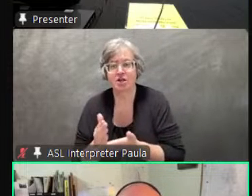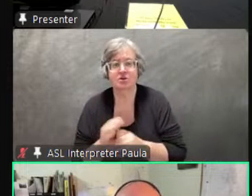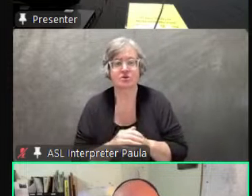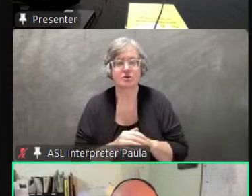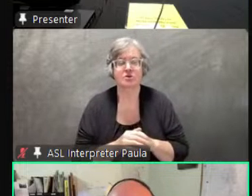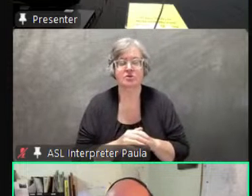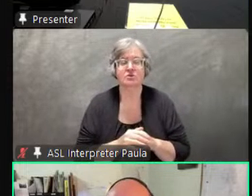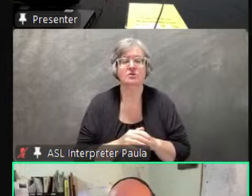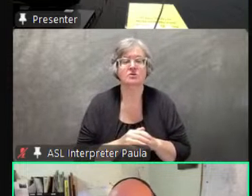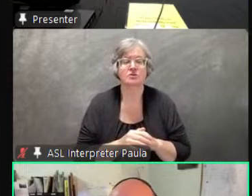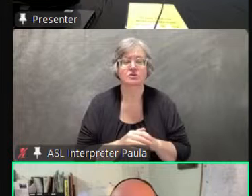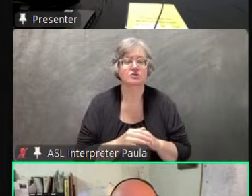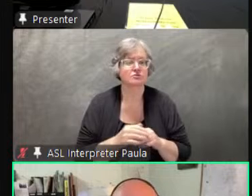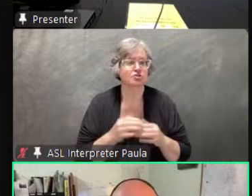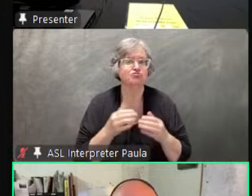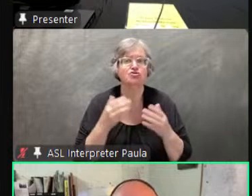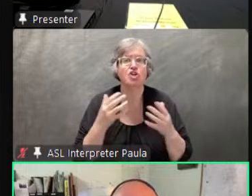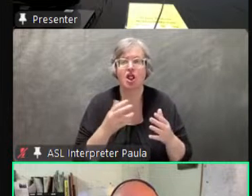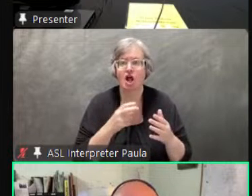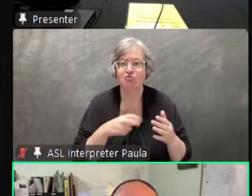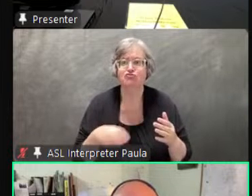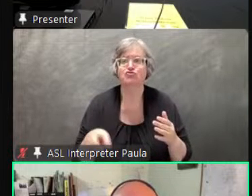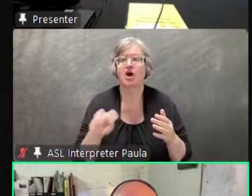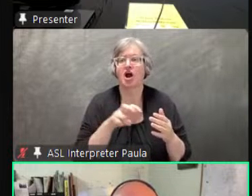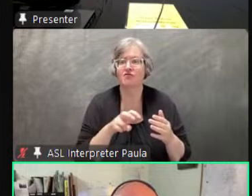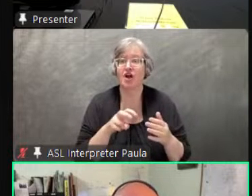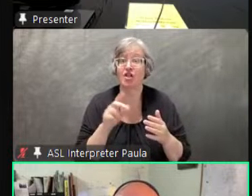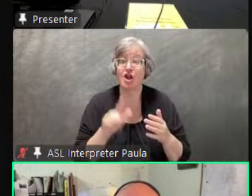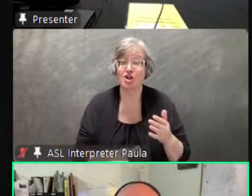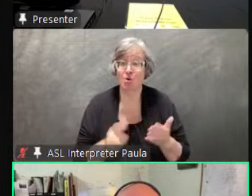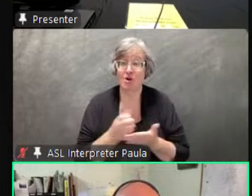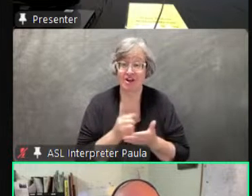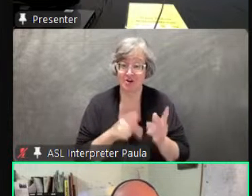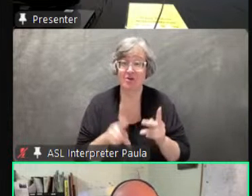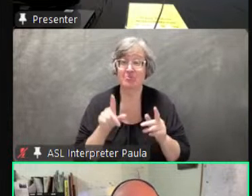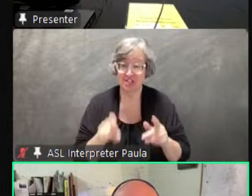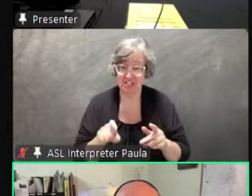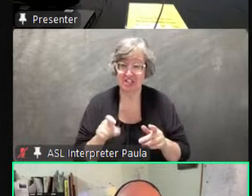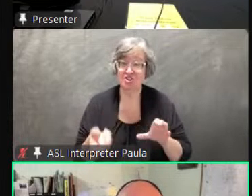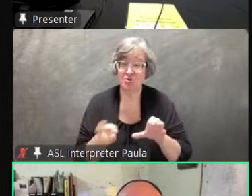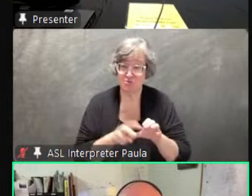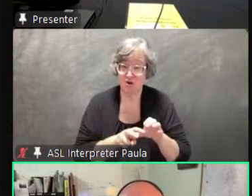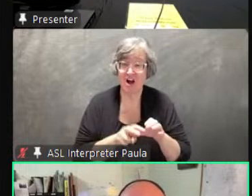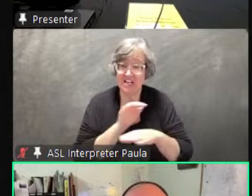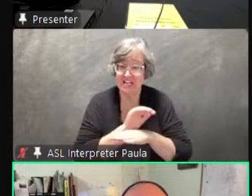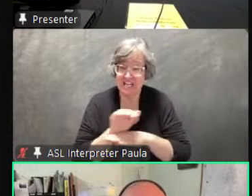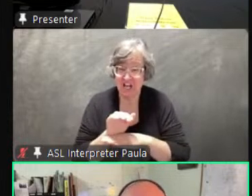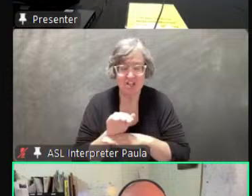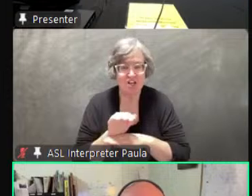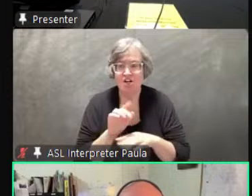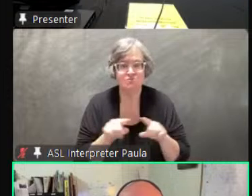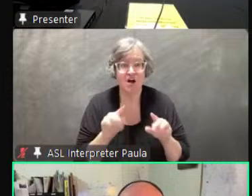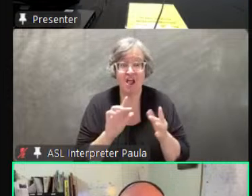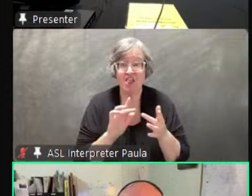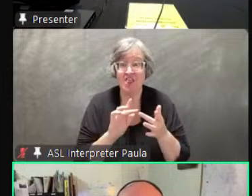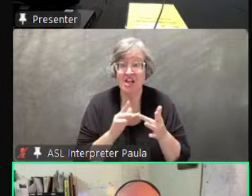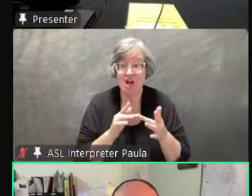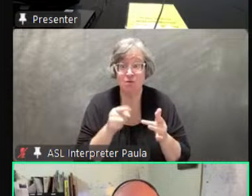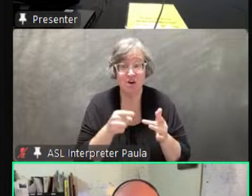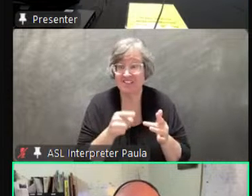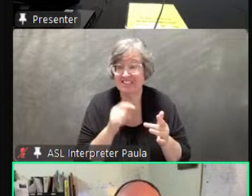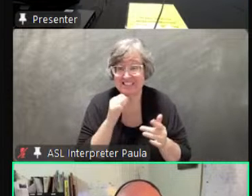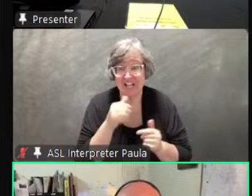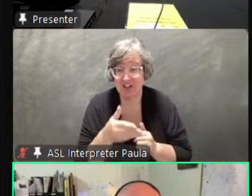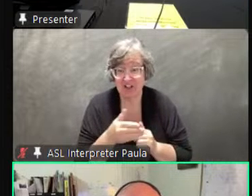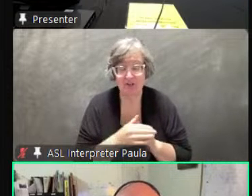an enormous amount of travel that lower income people need to do in the evening, and the network isn't there for them. One of the things